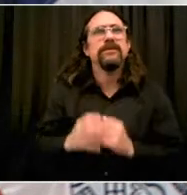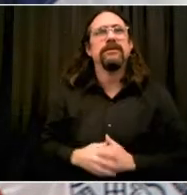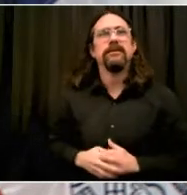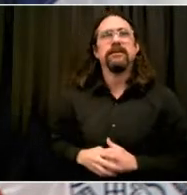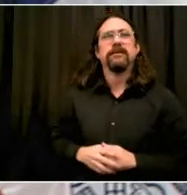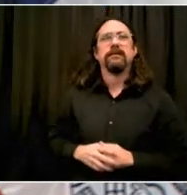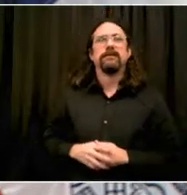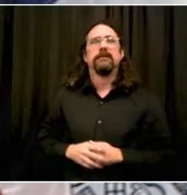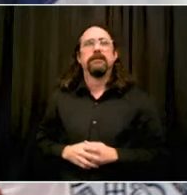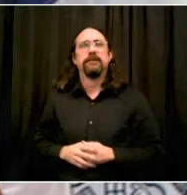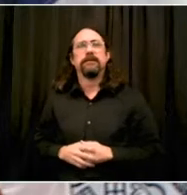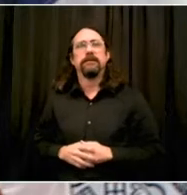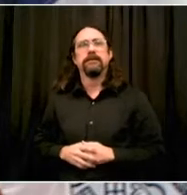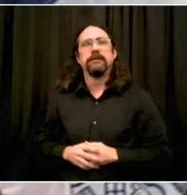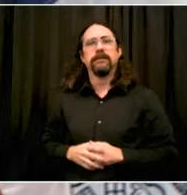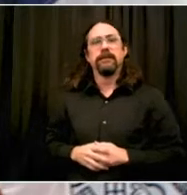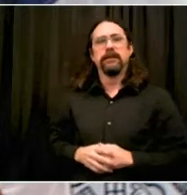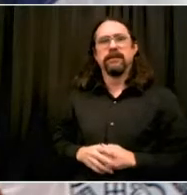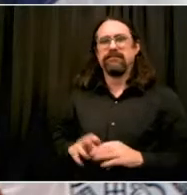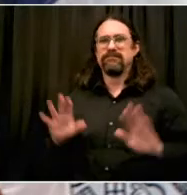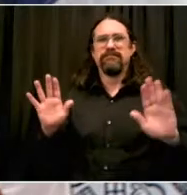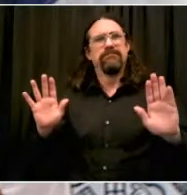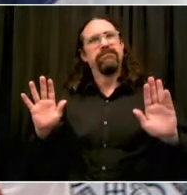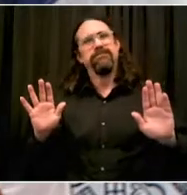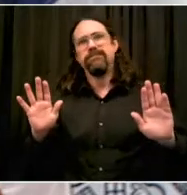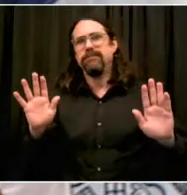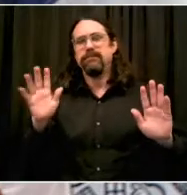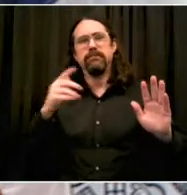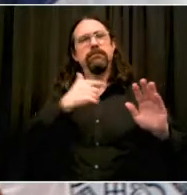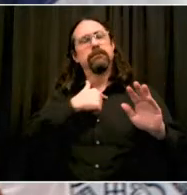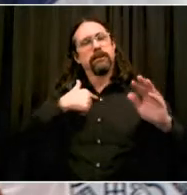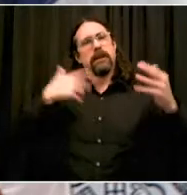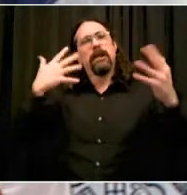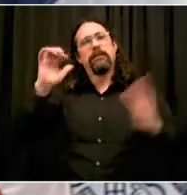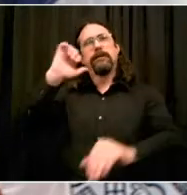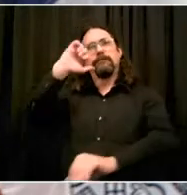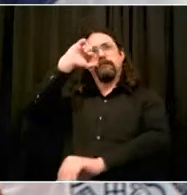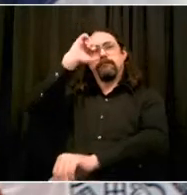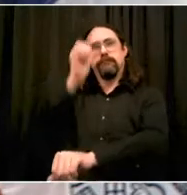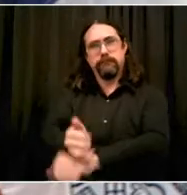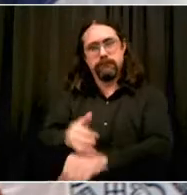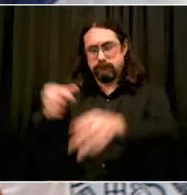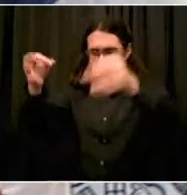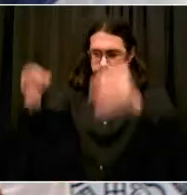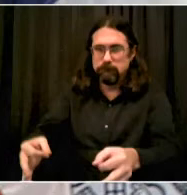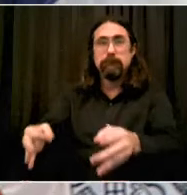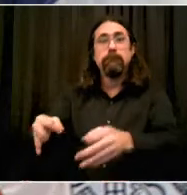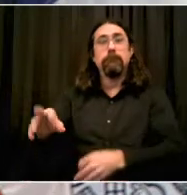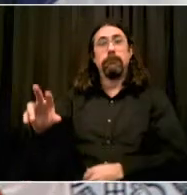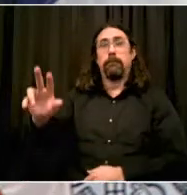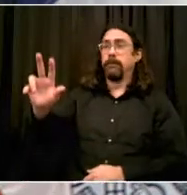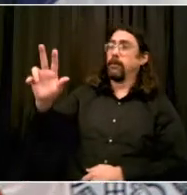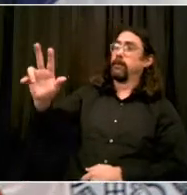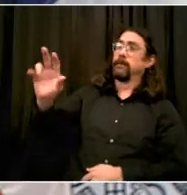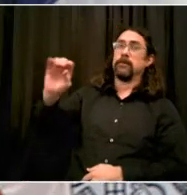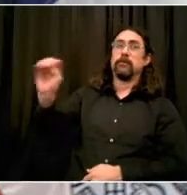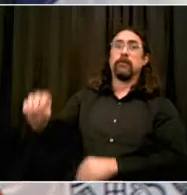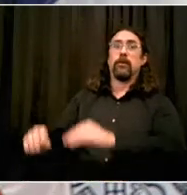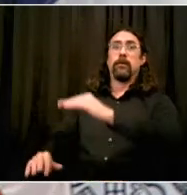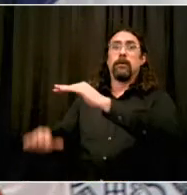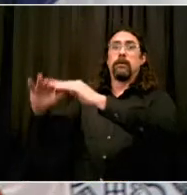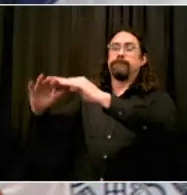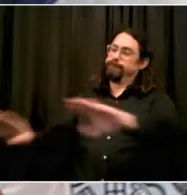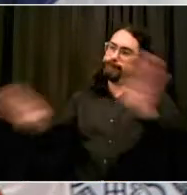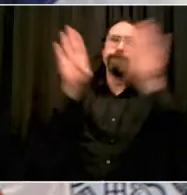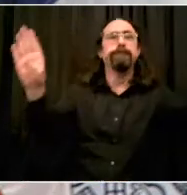think a lot of people projected in terms of the safety within the schools, the very low positivity level. But then we've seen this unfortunate resurgence around the